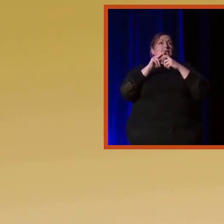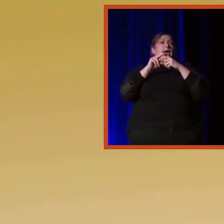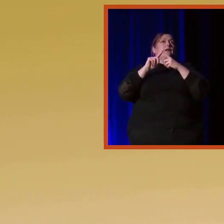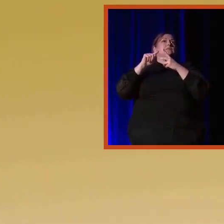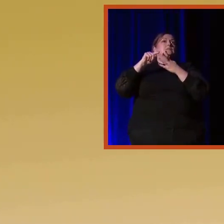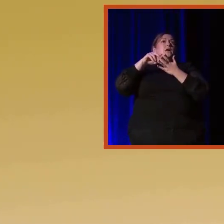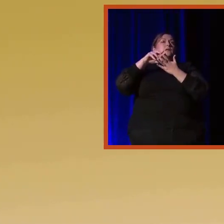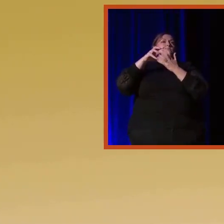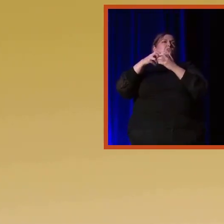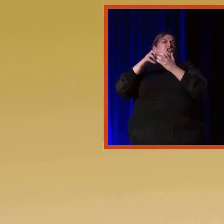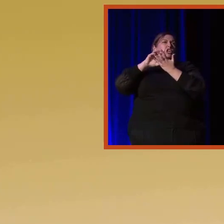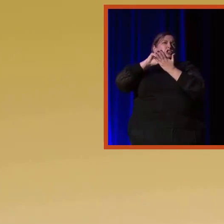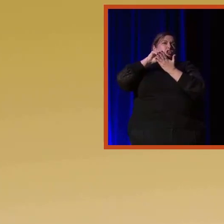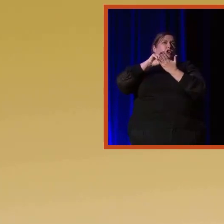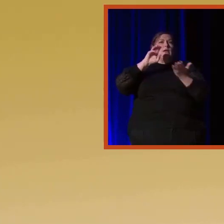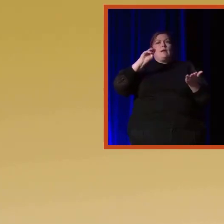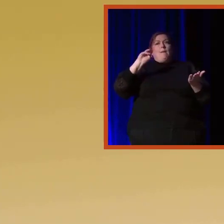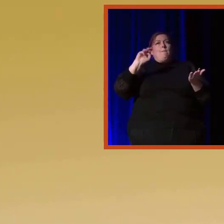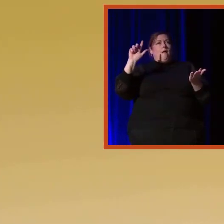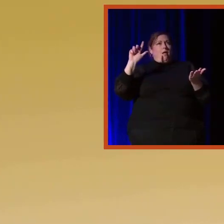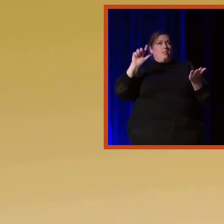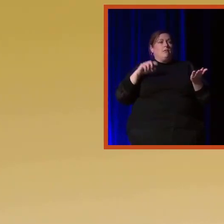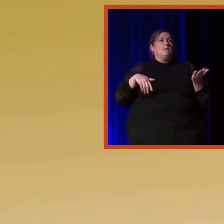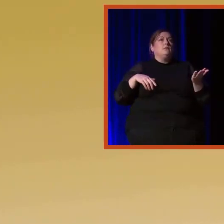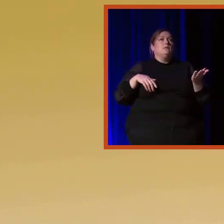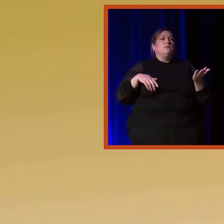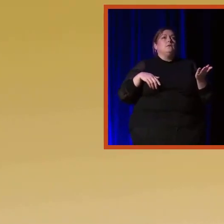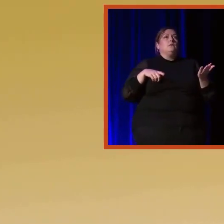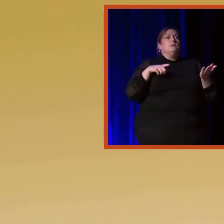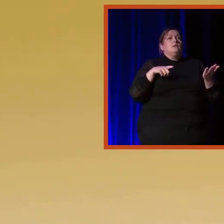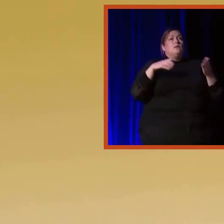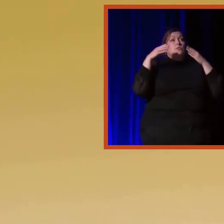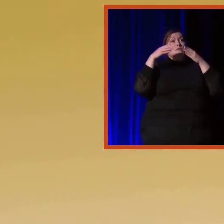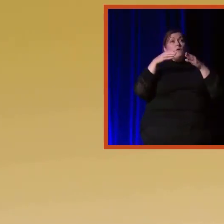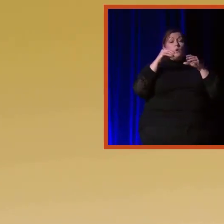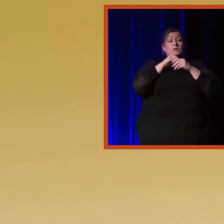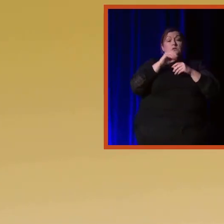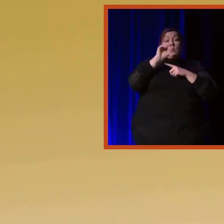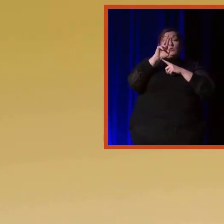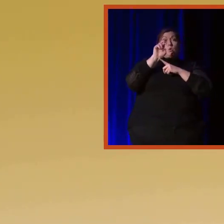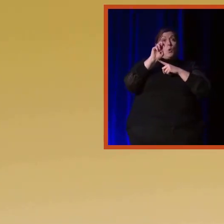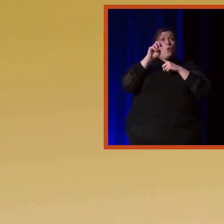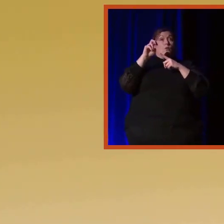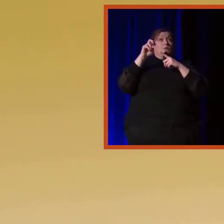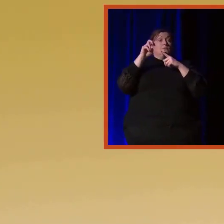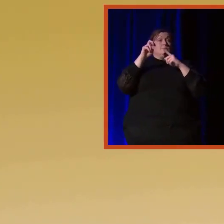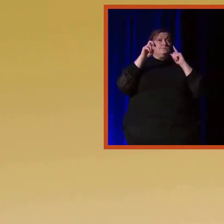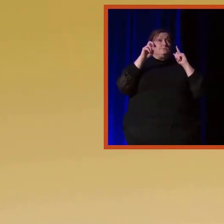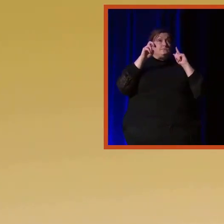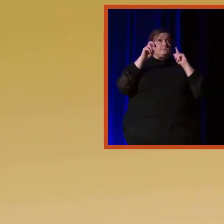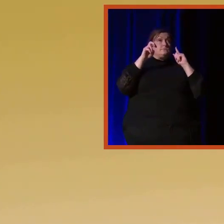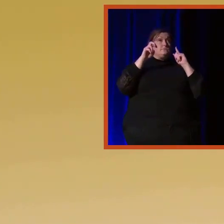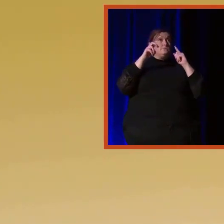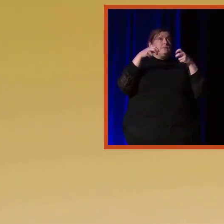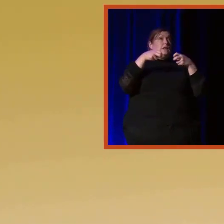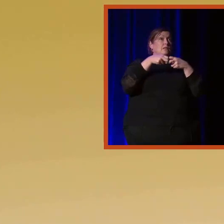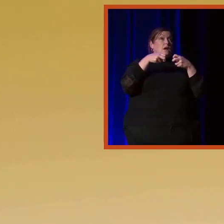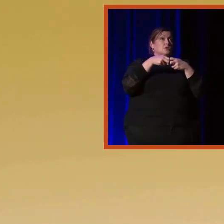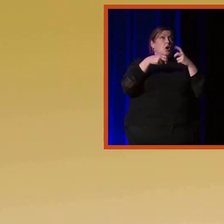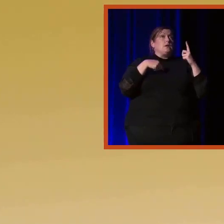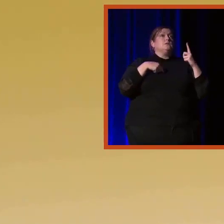learning. More specifically, they focus on coarse-grained electronic structure methods,